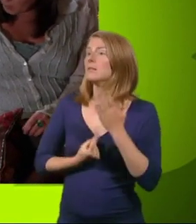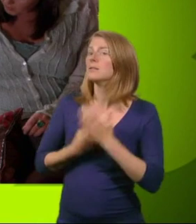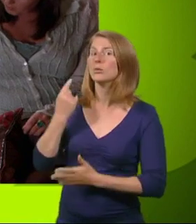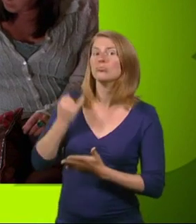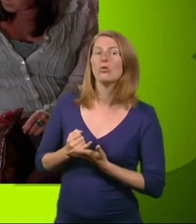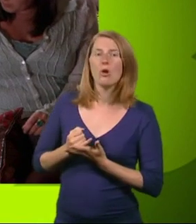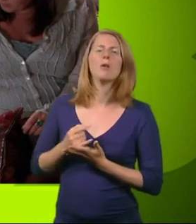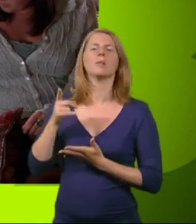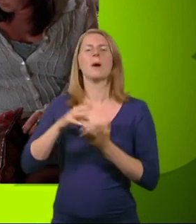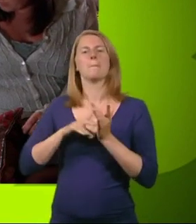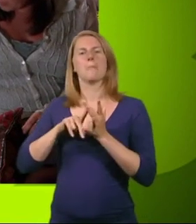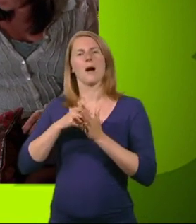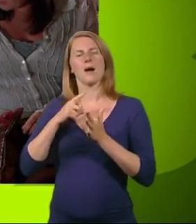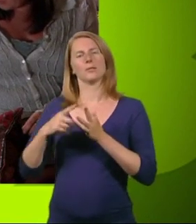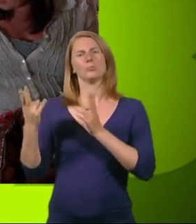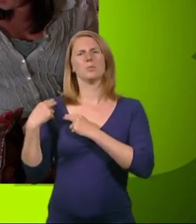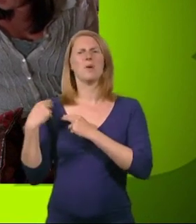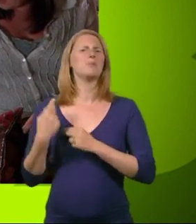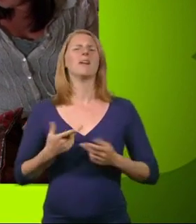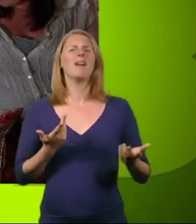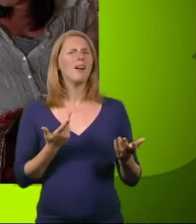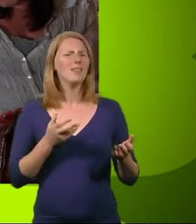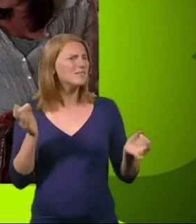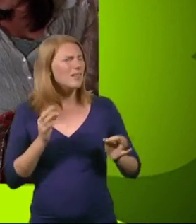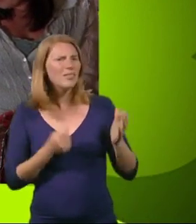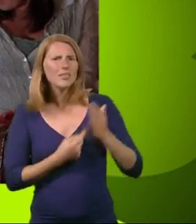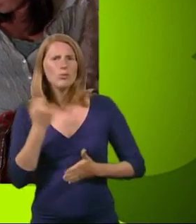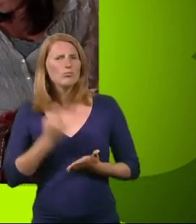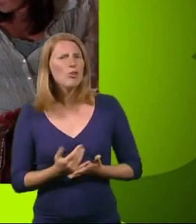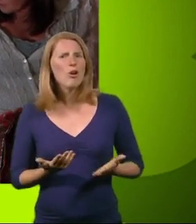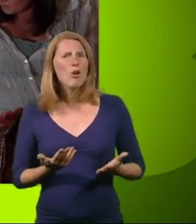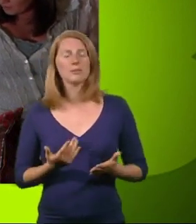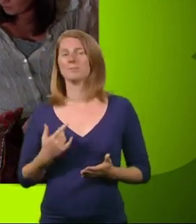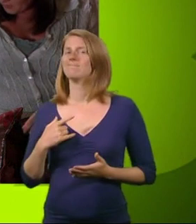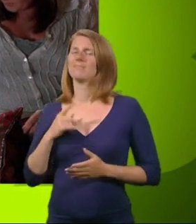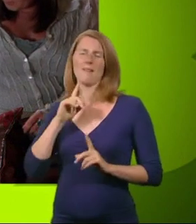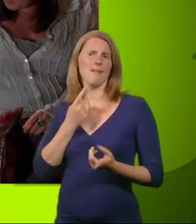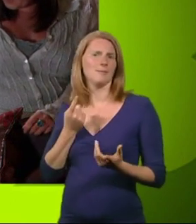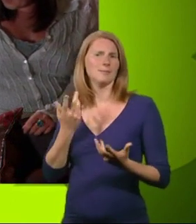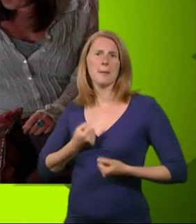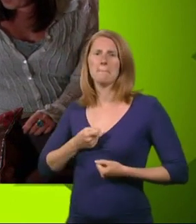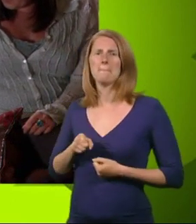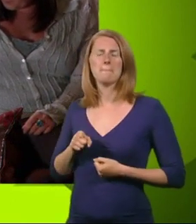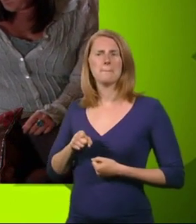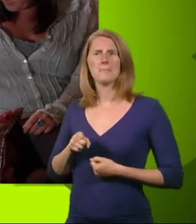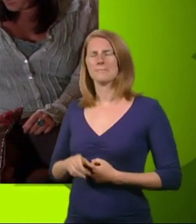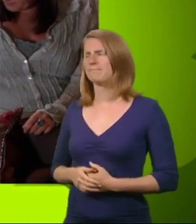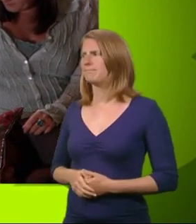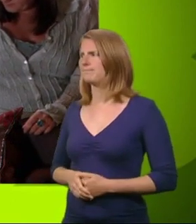wrong, Mike could be responsible. But nothing would go wrong. Yeah, but we can't take that chance.